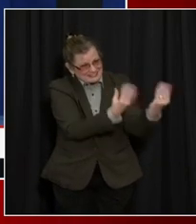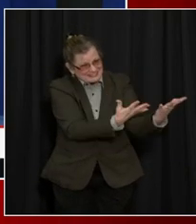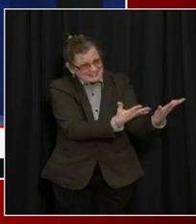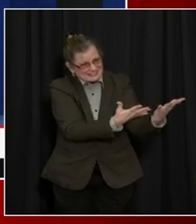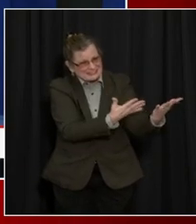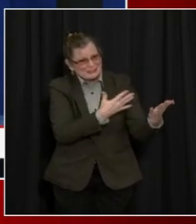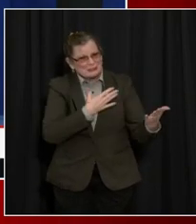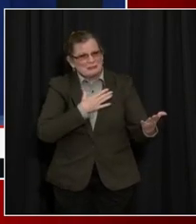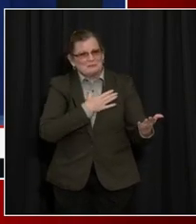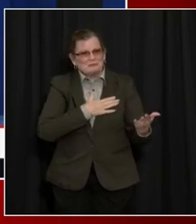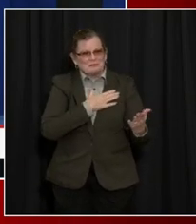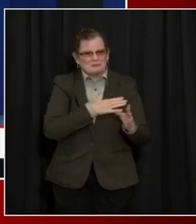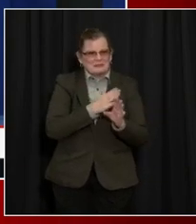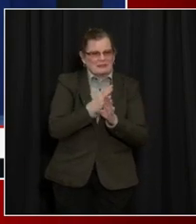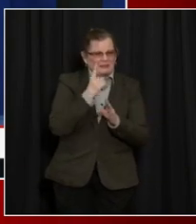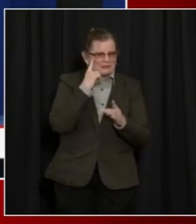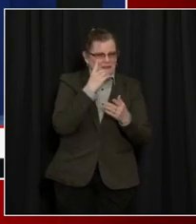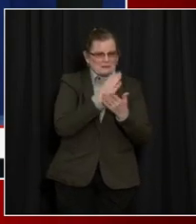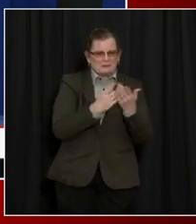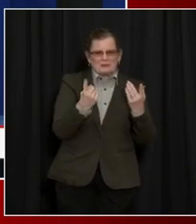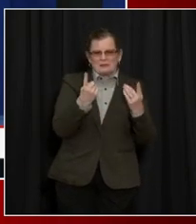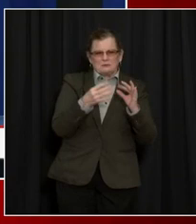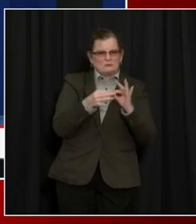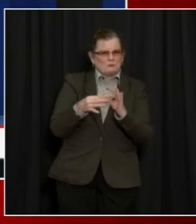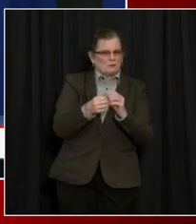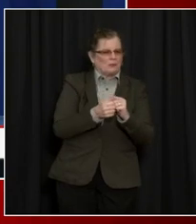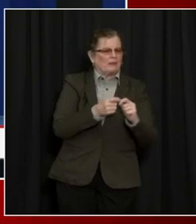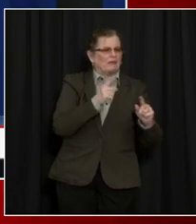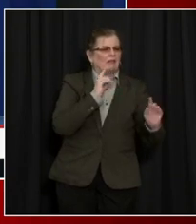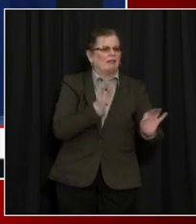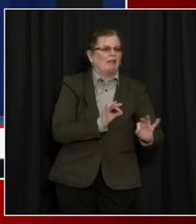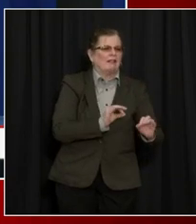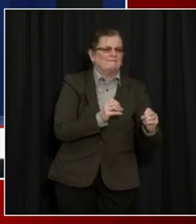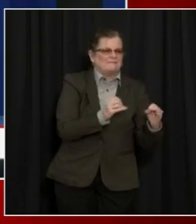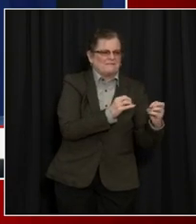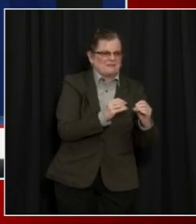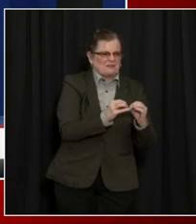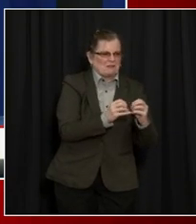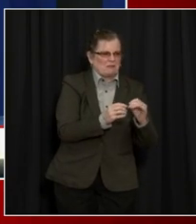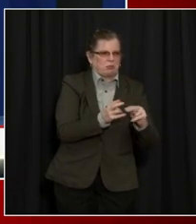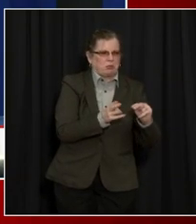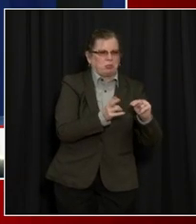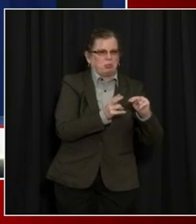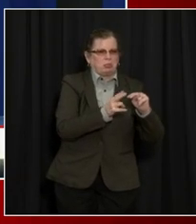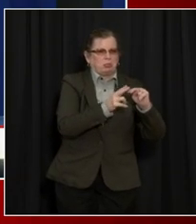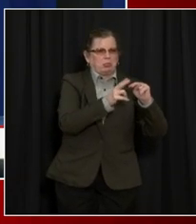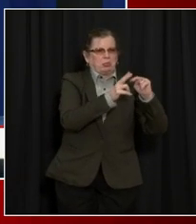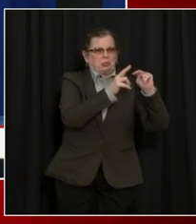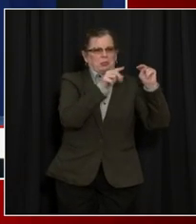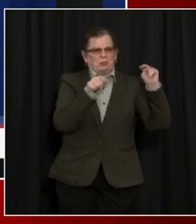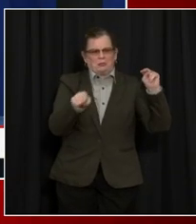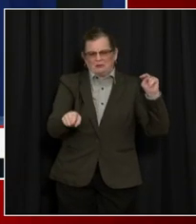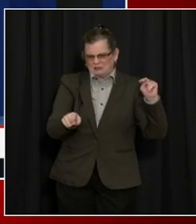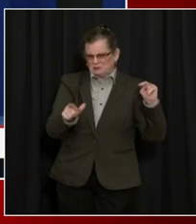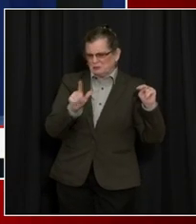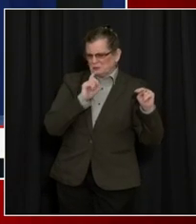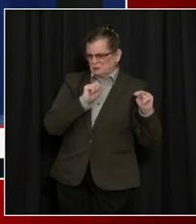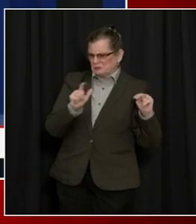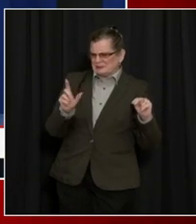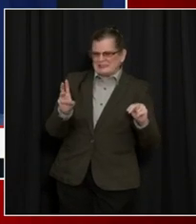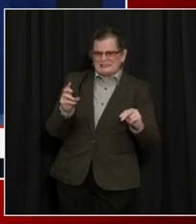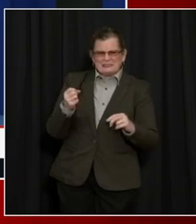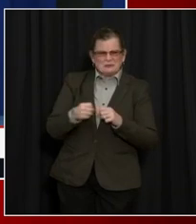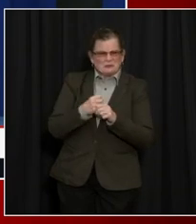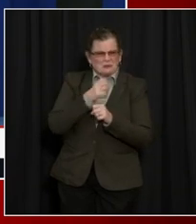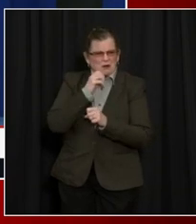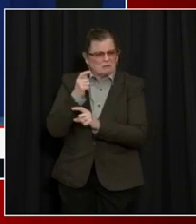we believe this was over a petty dispute that resulted in this 26-year-old losing his life. Yesterday evening